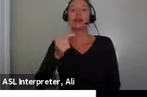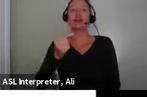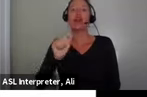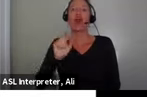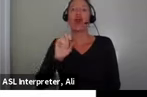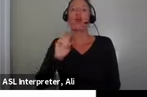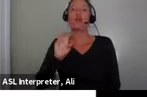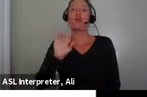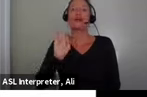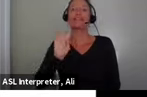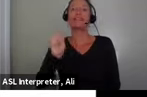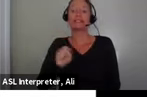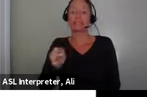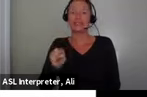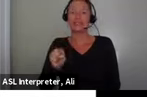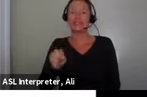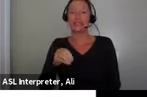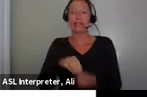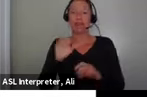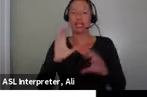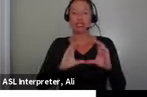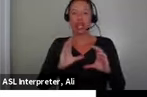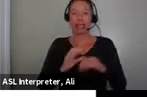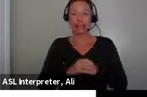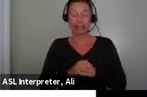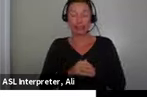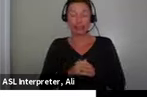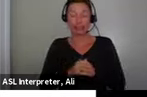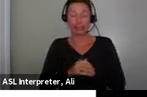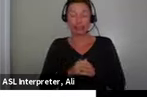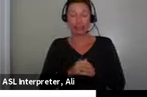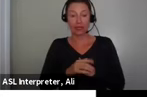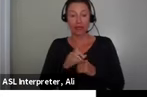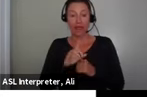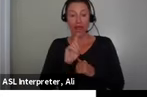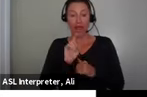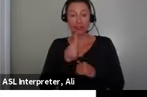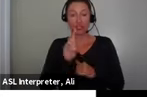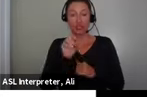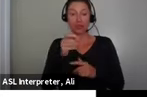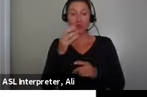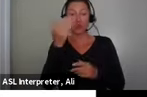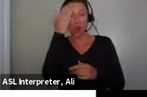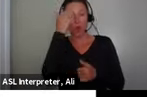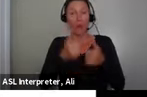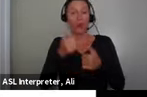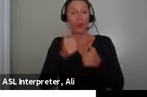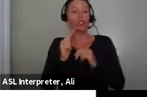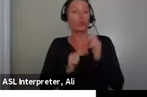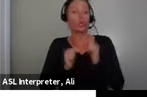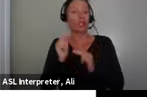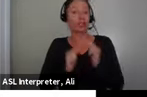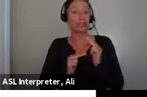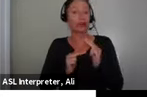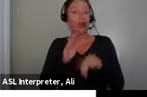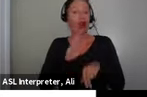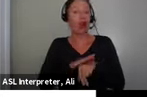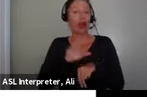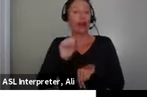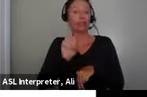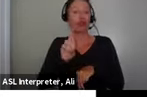He asks, or she asks, do you know which buildings will come down, presumably on the SRJC